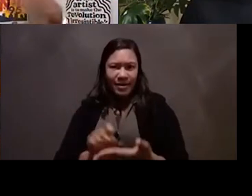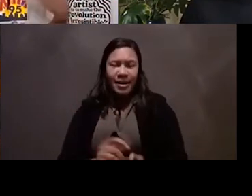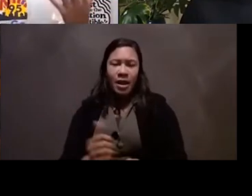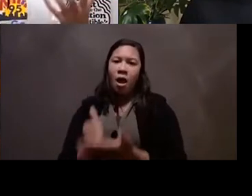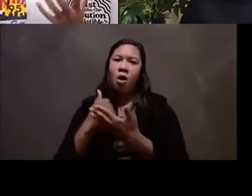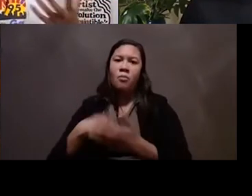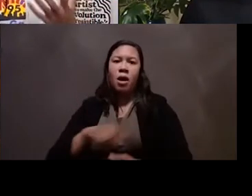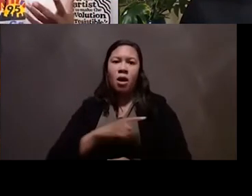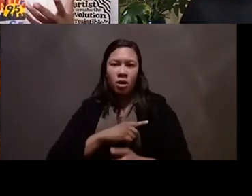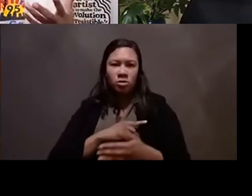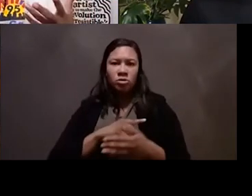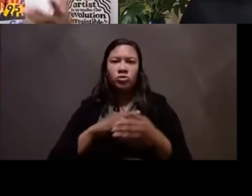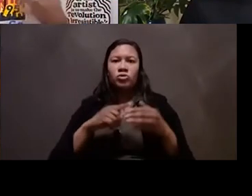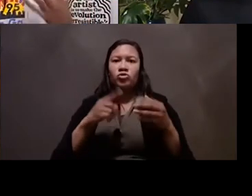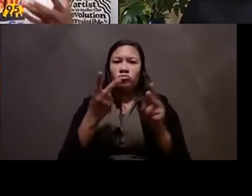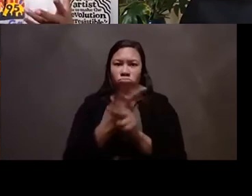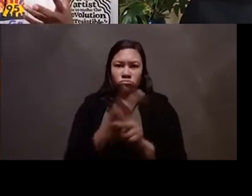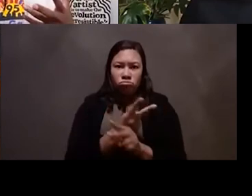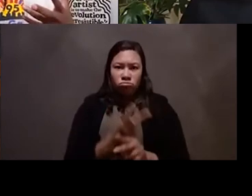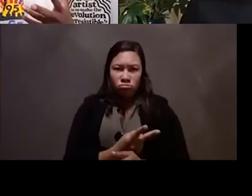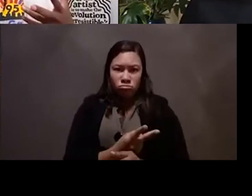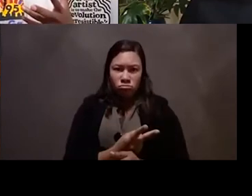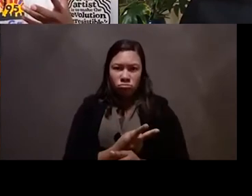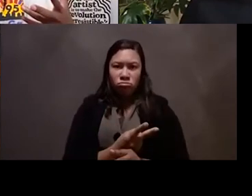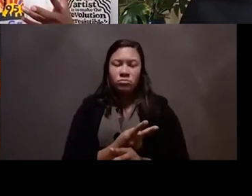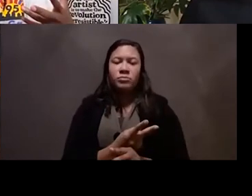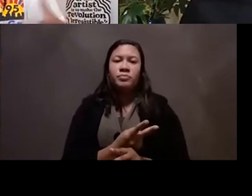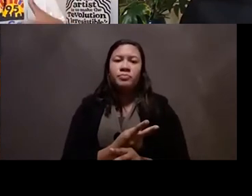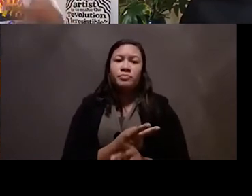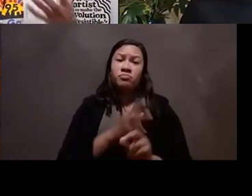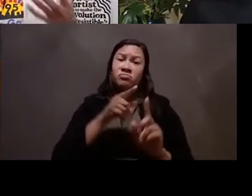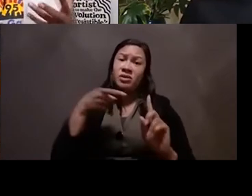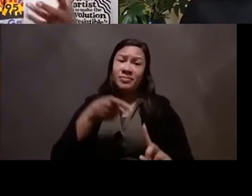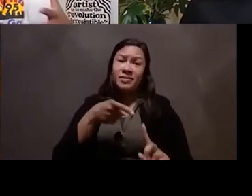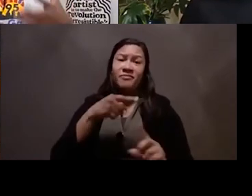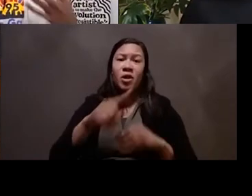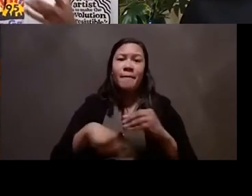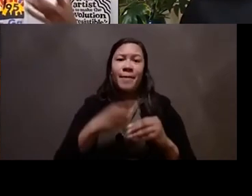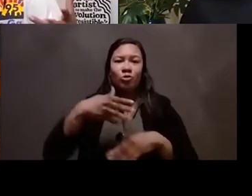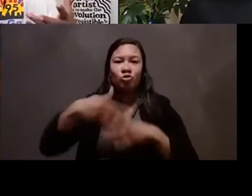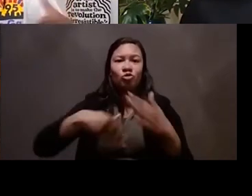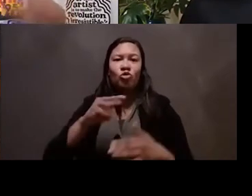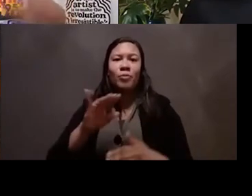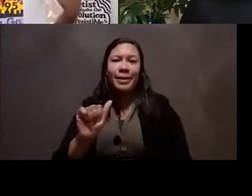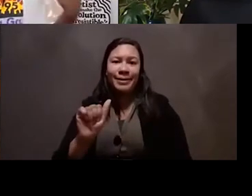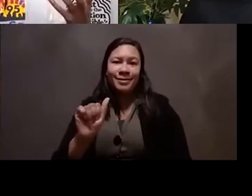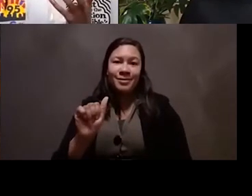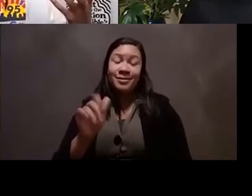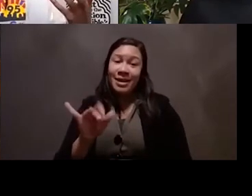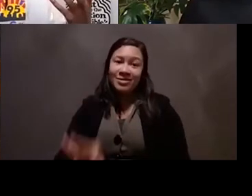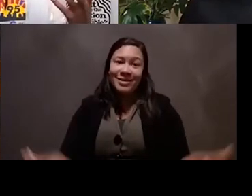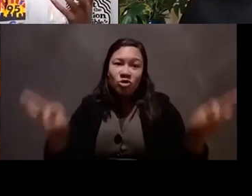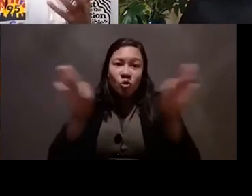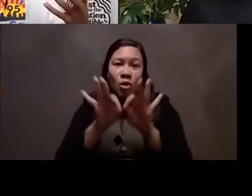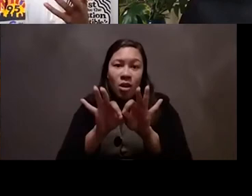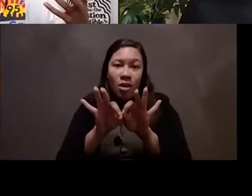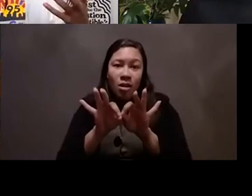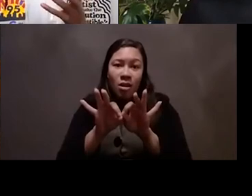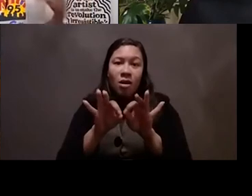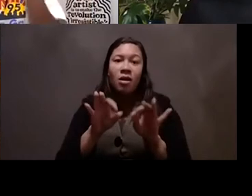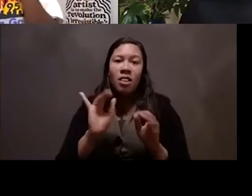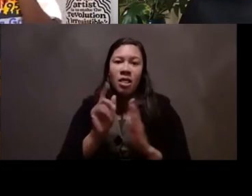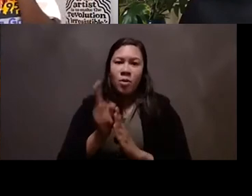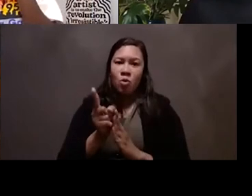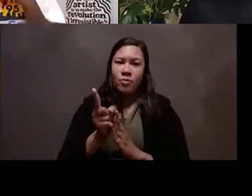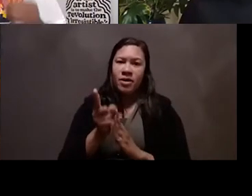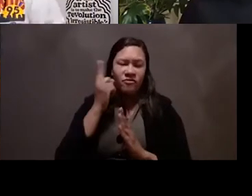to wrap our arms around, especially from the standpoint of social media, which was really central and I think is really central in this moment, obviously, for